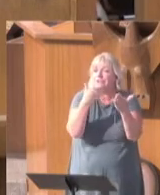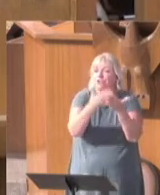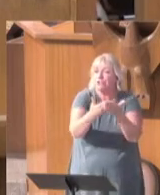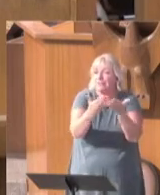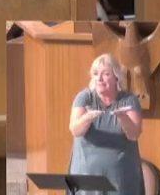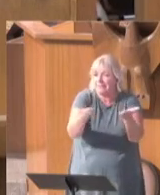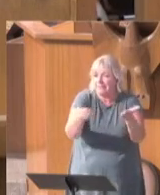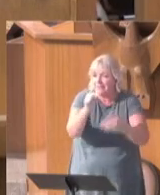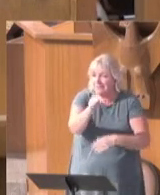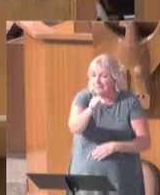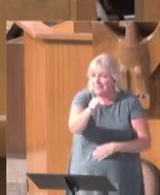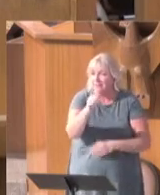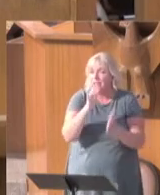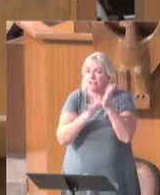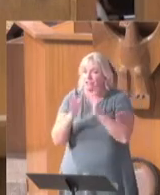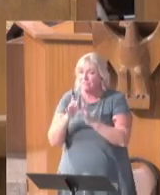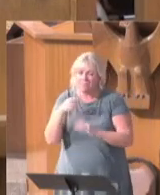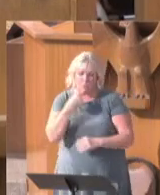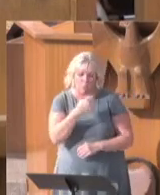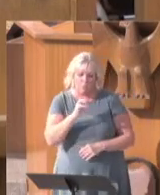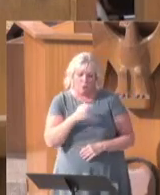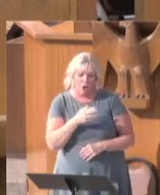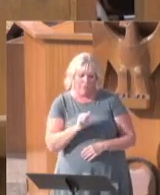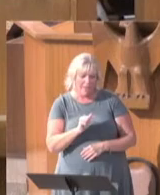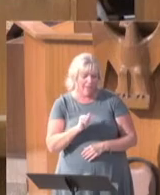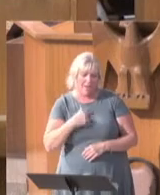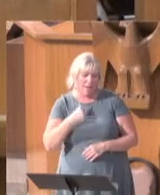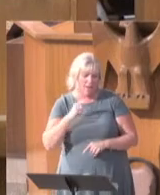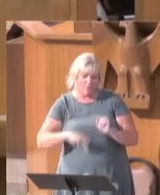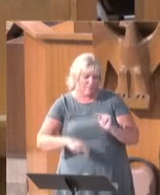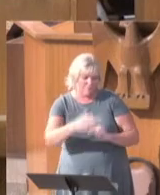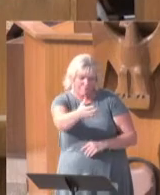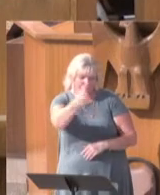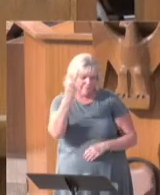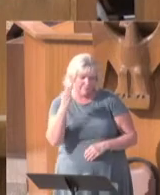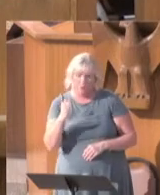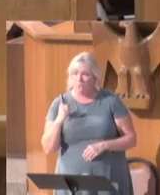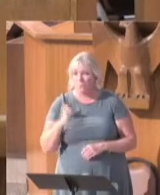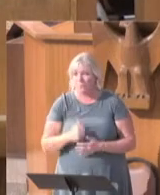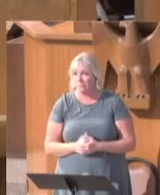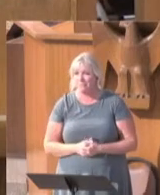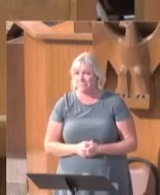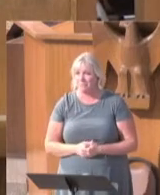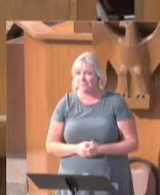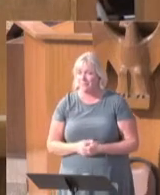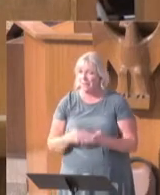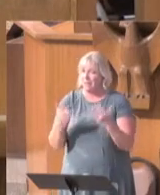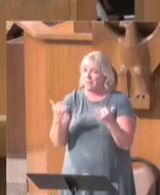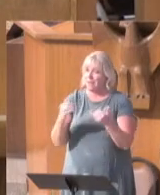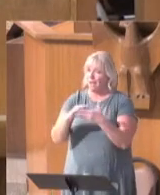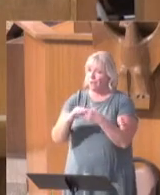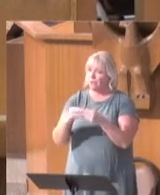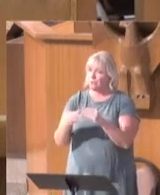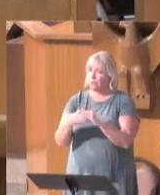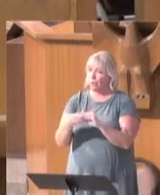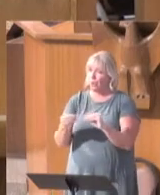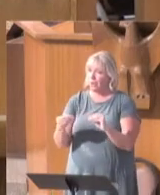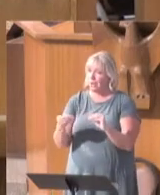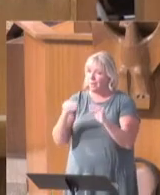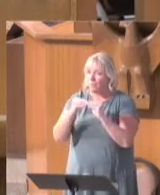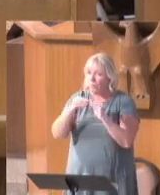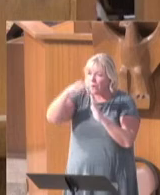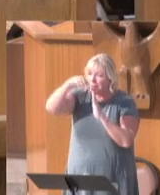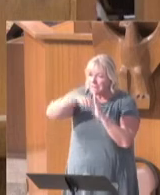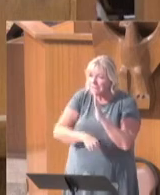portion. And Jesus says, it won't be taken away. This story now becomes a lot much deeper